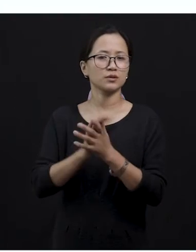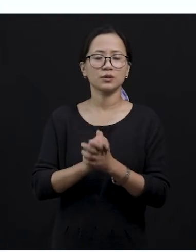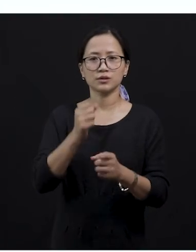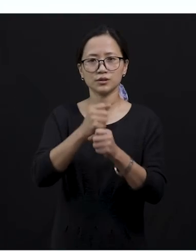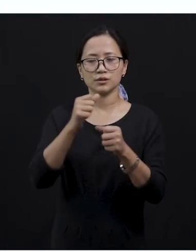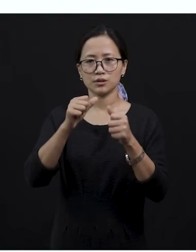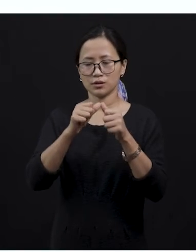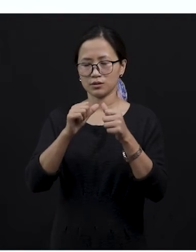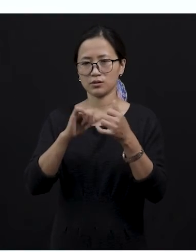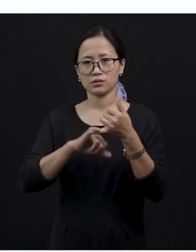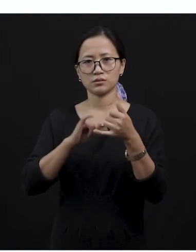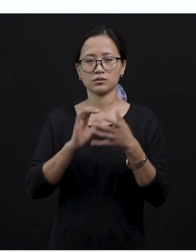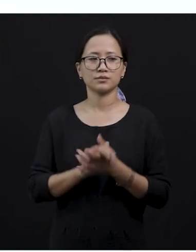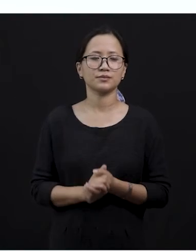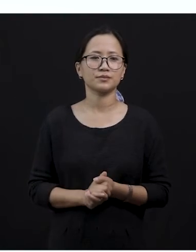gas.